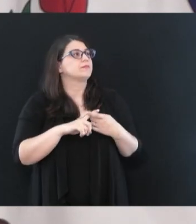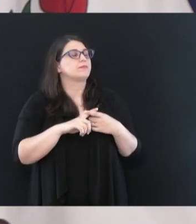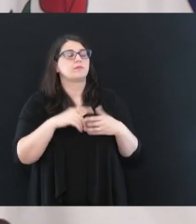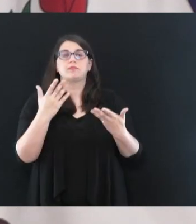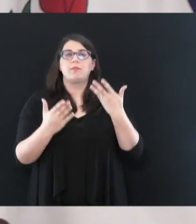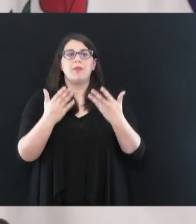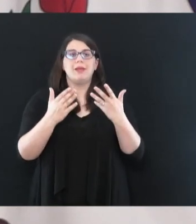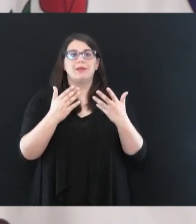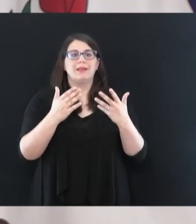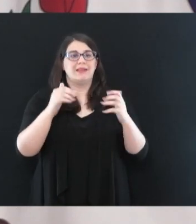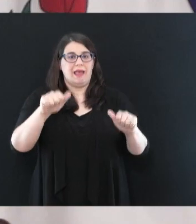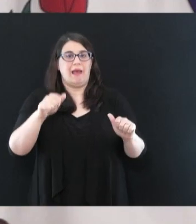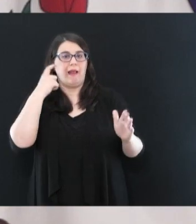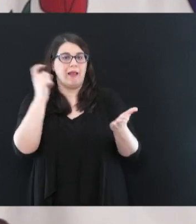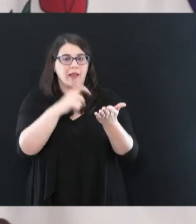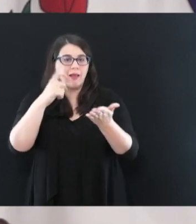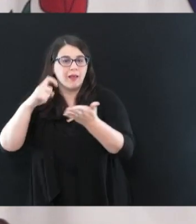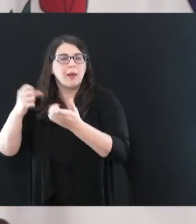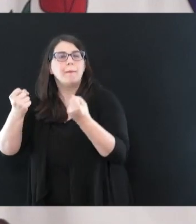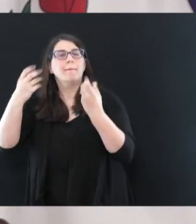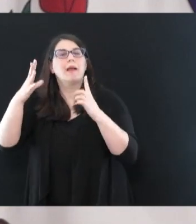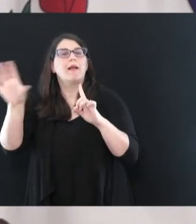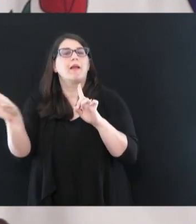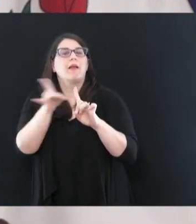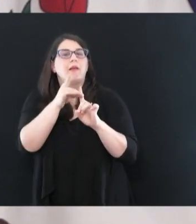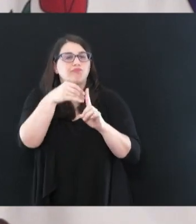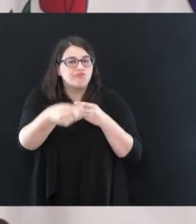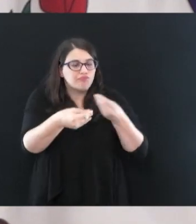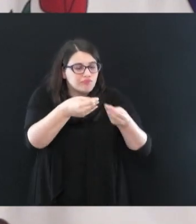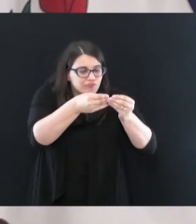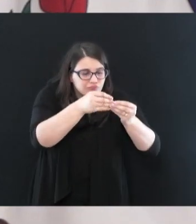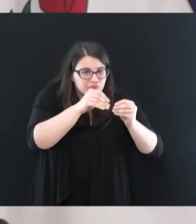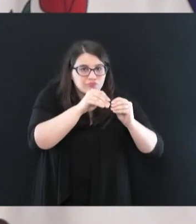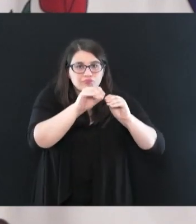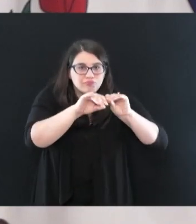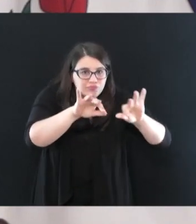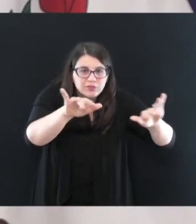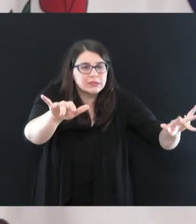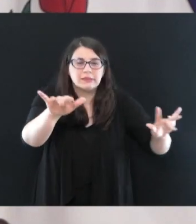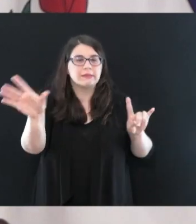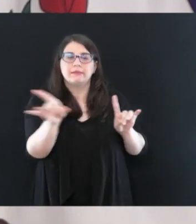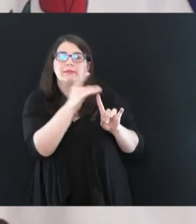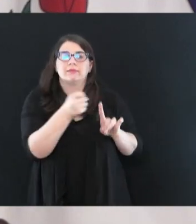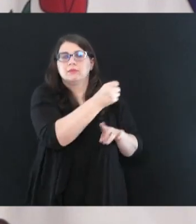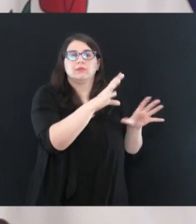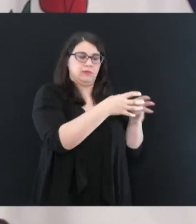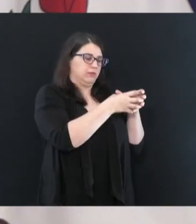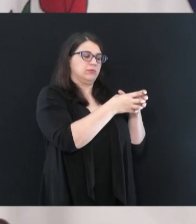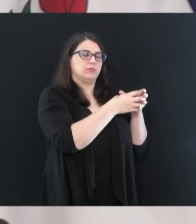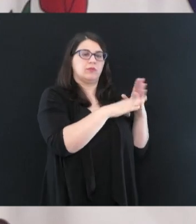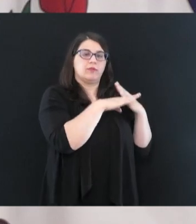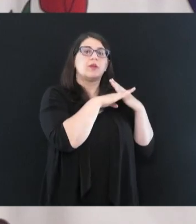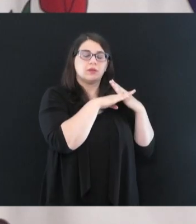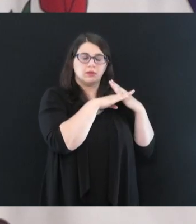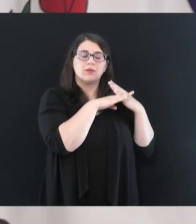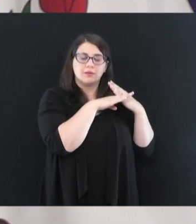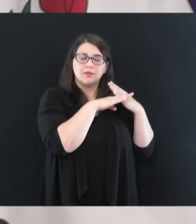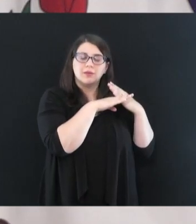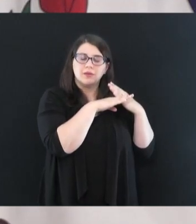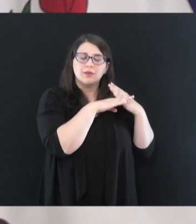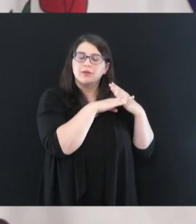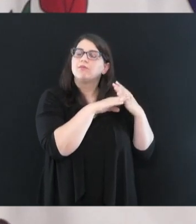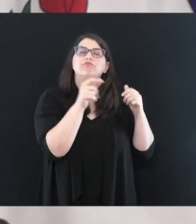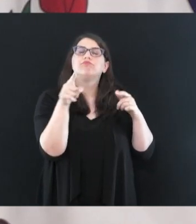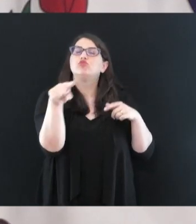are absolutely spectacular beyond belief. So keep doing the great work. All the people in Upshur